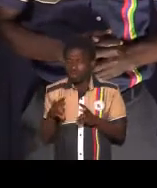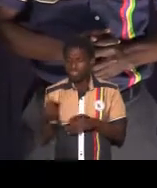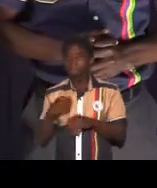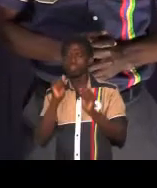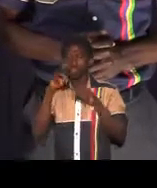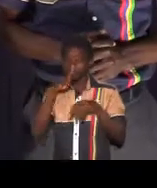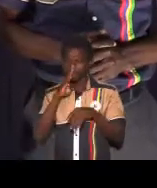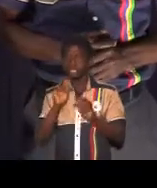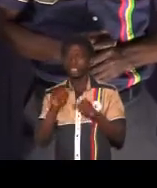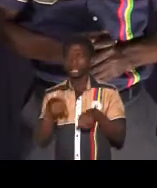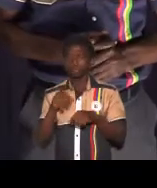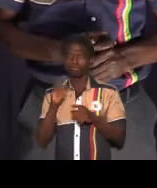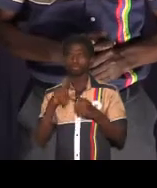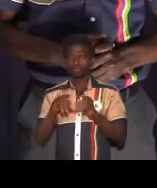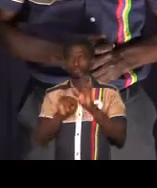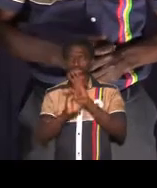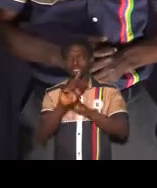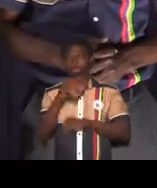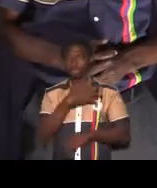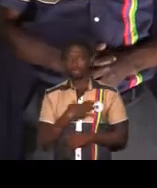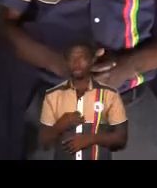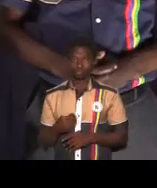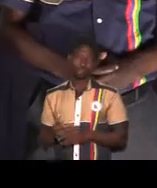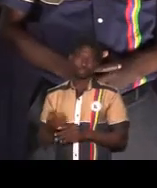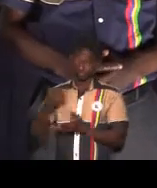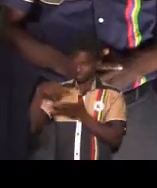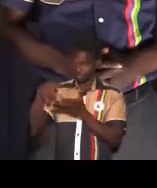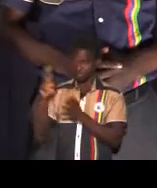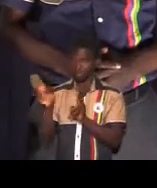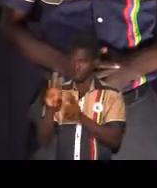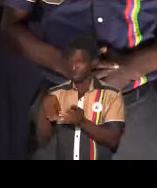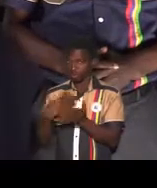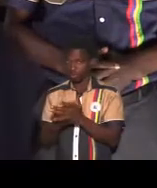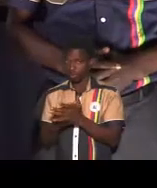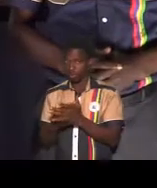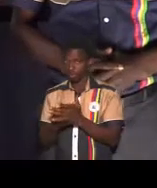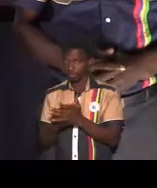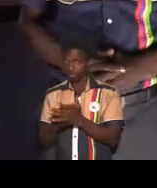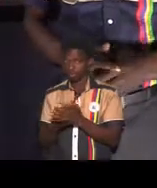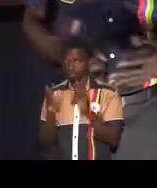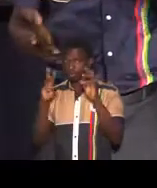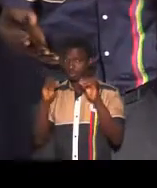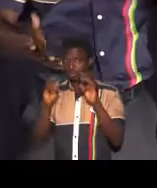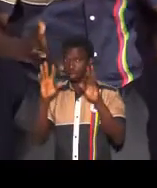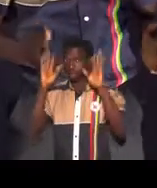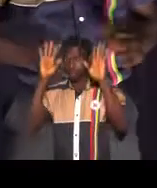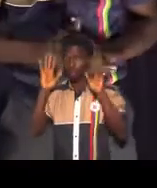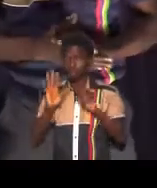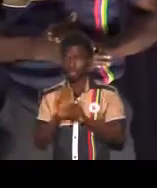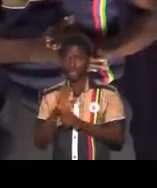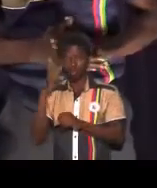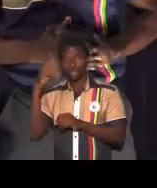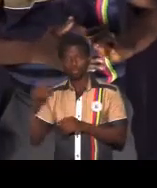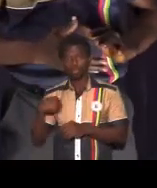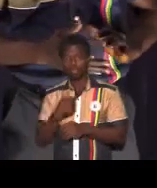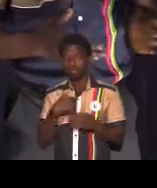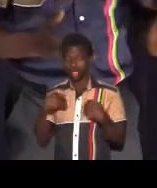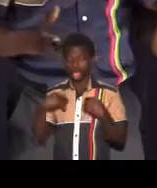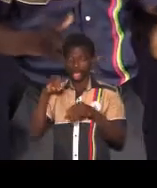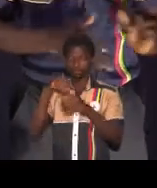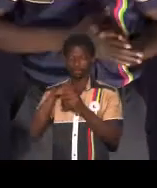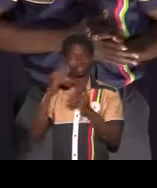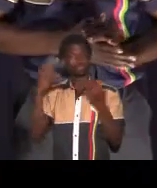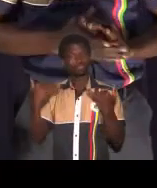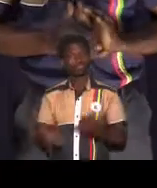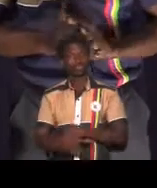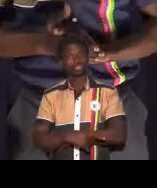That is the only way we'll be able to identify you and appraise you accordingly. wow, wonderful experience we